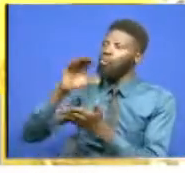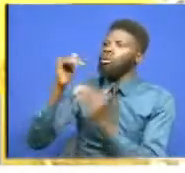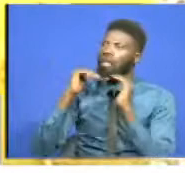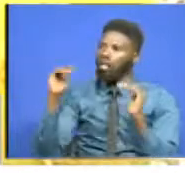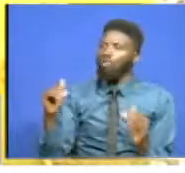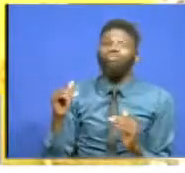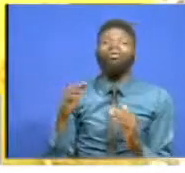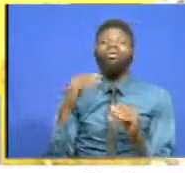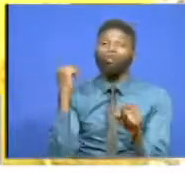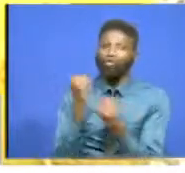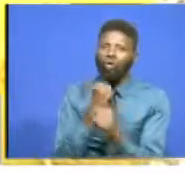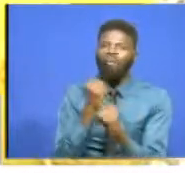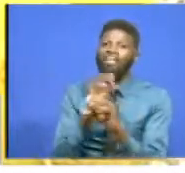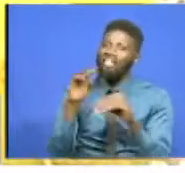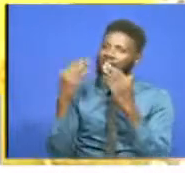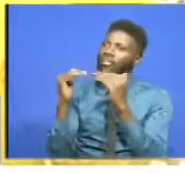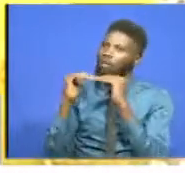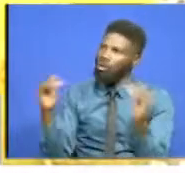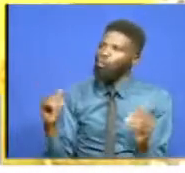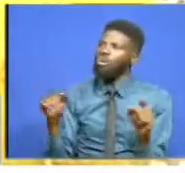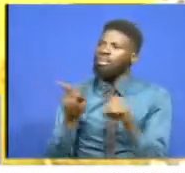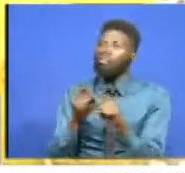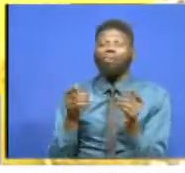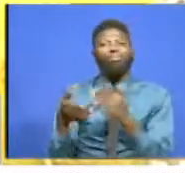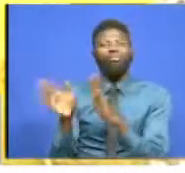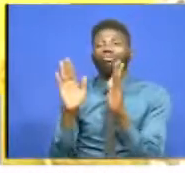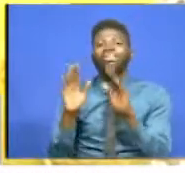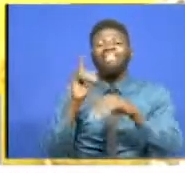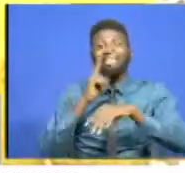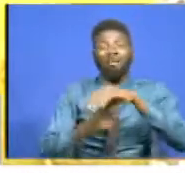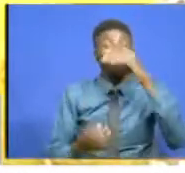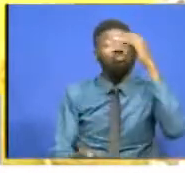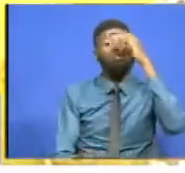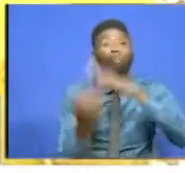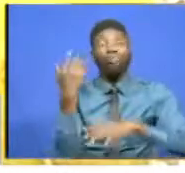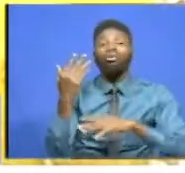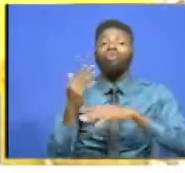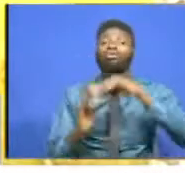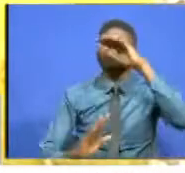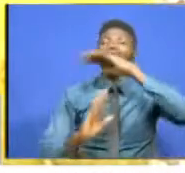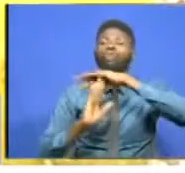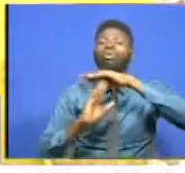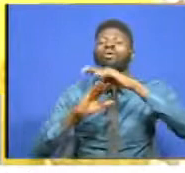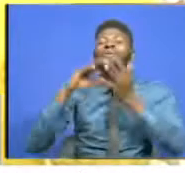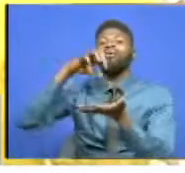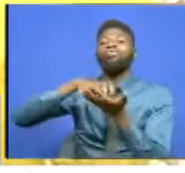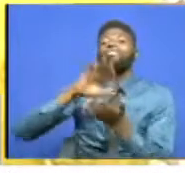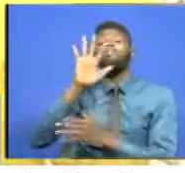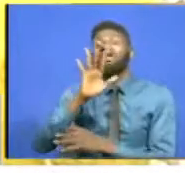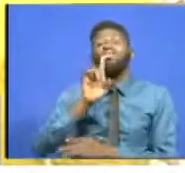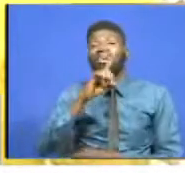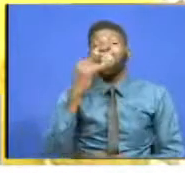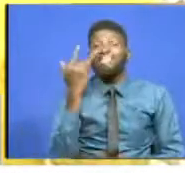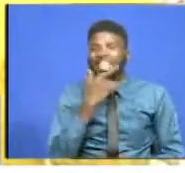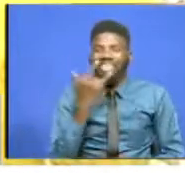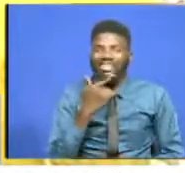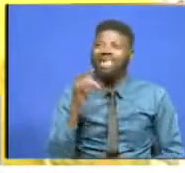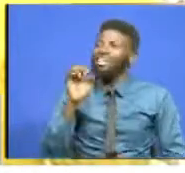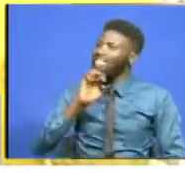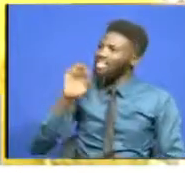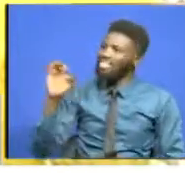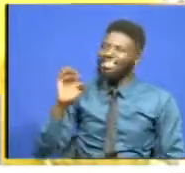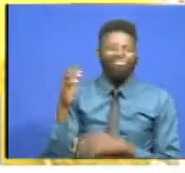equitable in distribution of opportunities. Creating five positions up there so that you may give one maybe to Nyanza, another one to Eastern, another, that